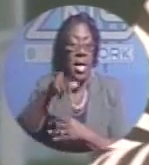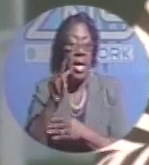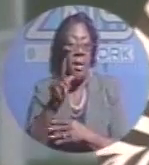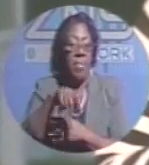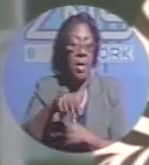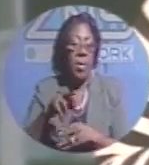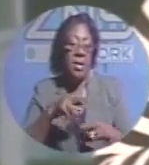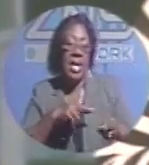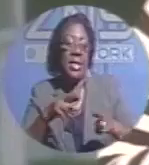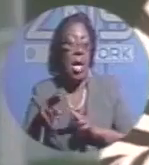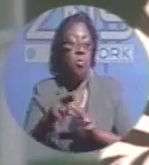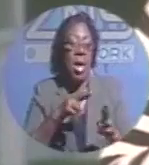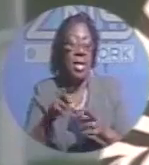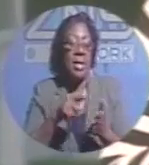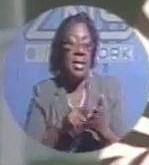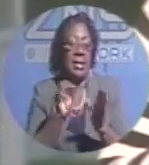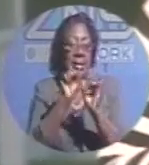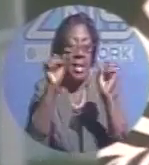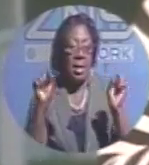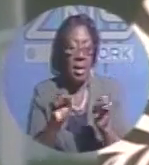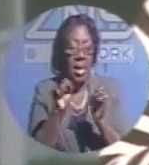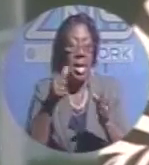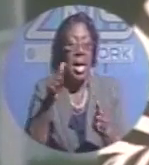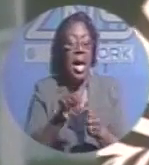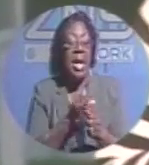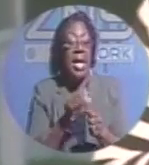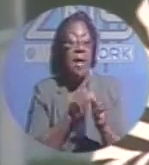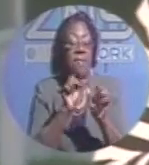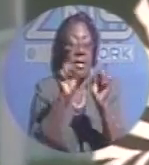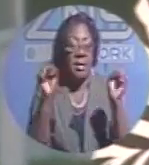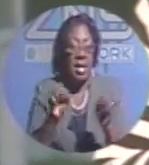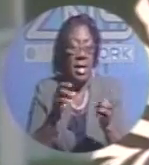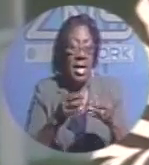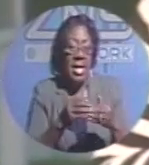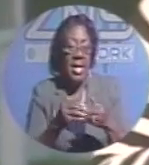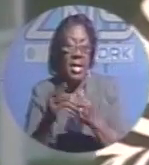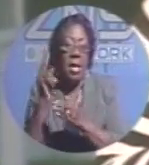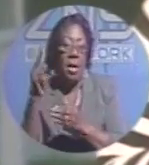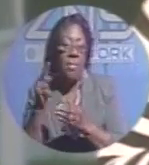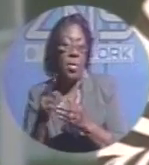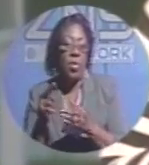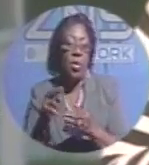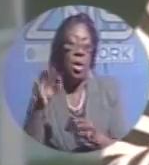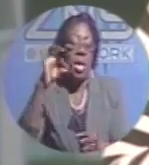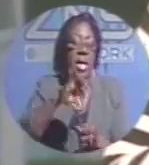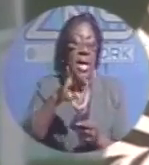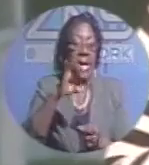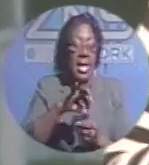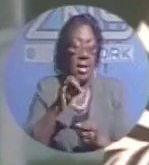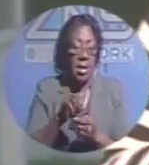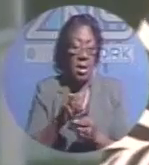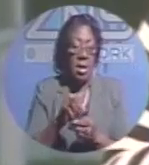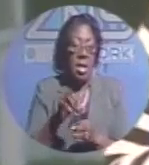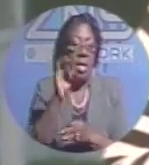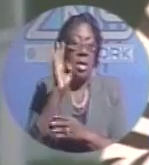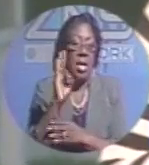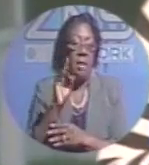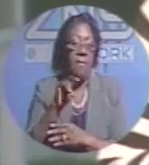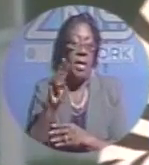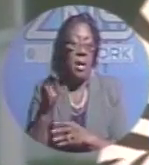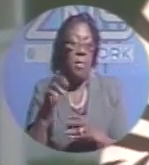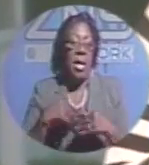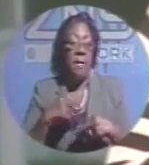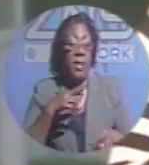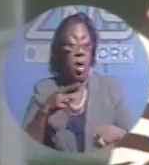their rally this Saturday and every Saturday leading up to the election. The Free National Movement will host their rally sometime next week.